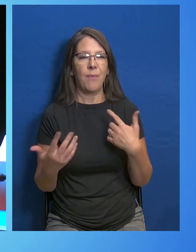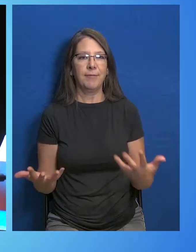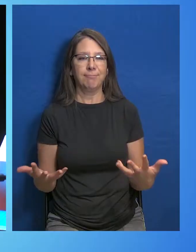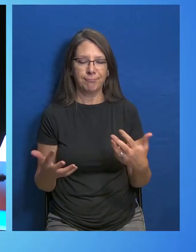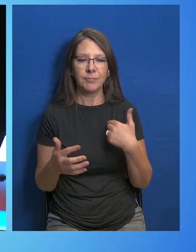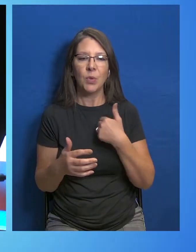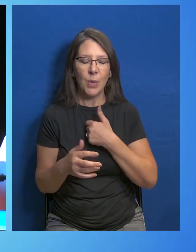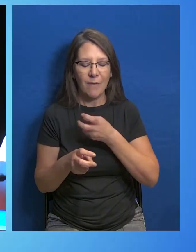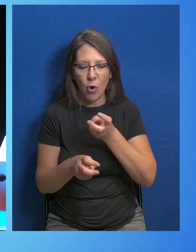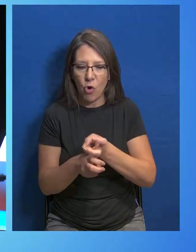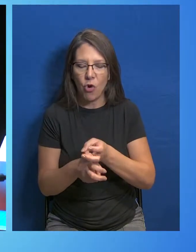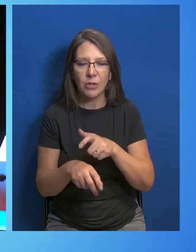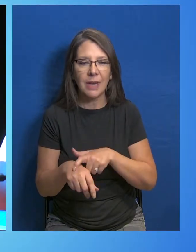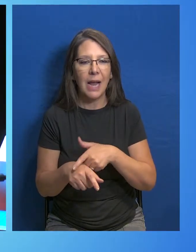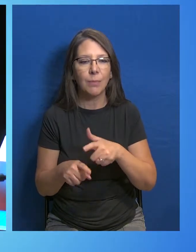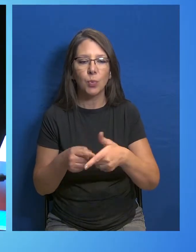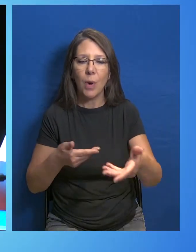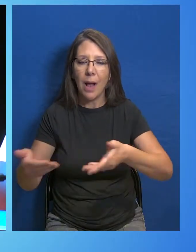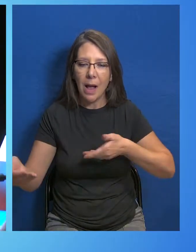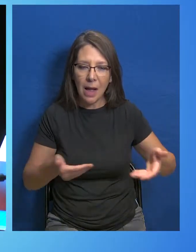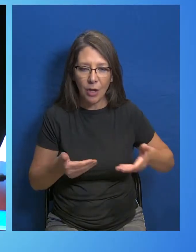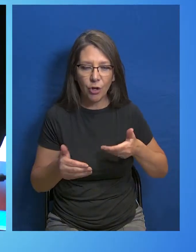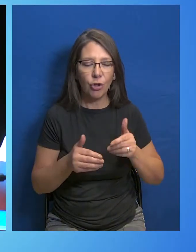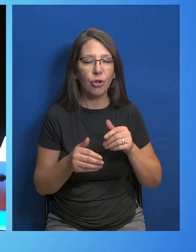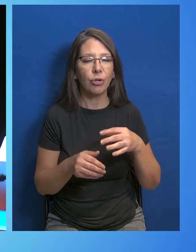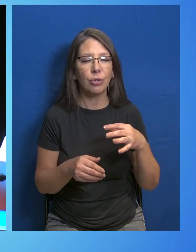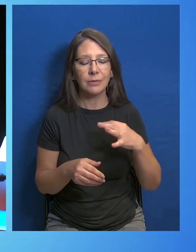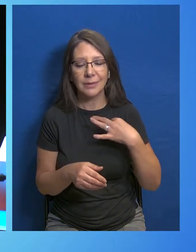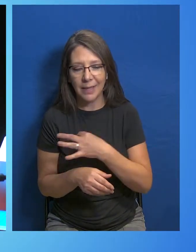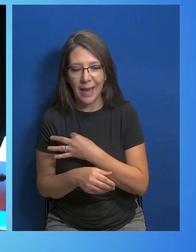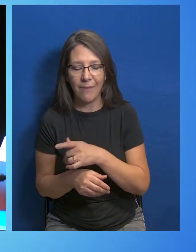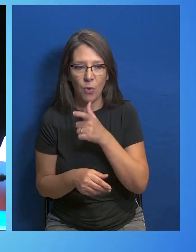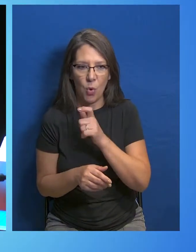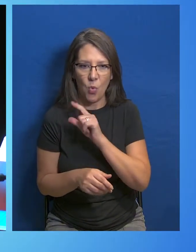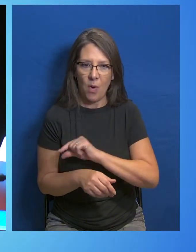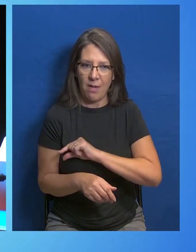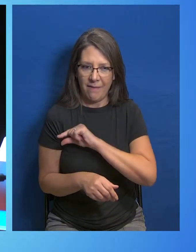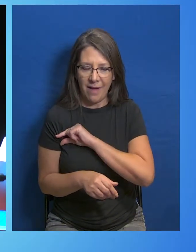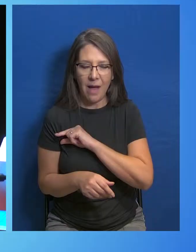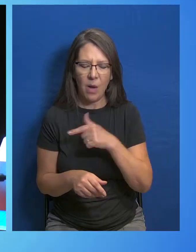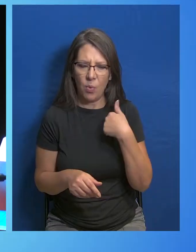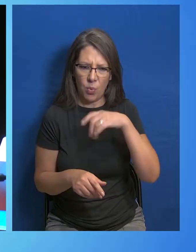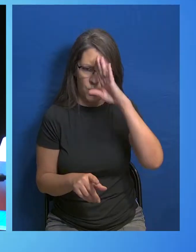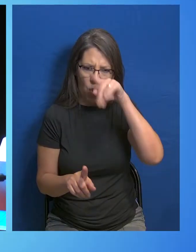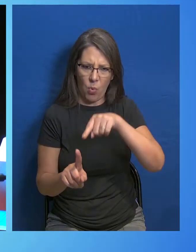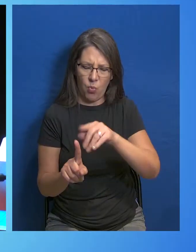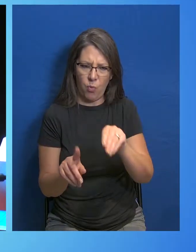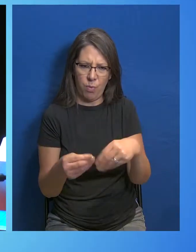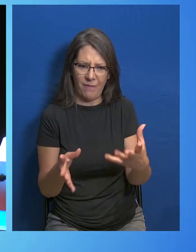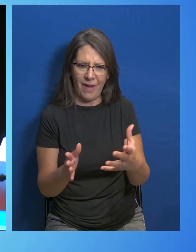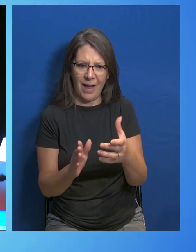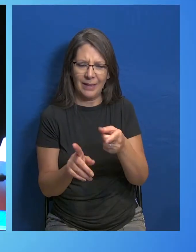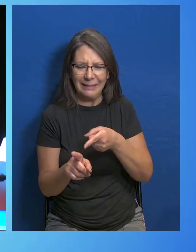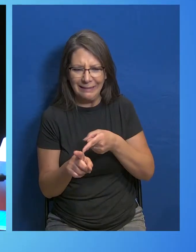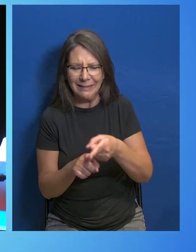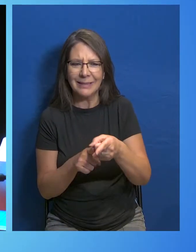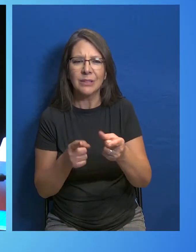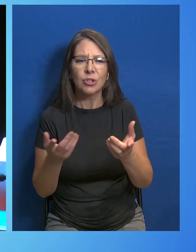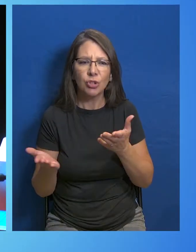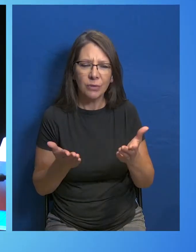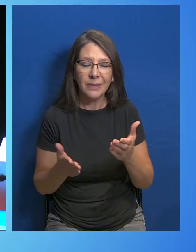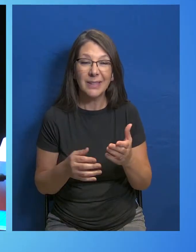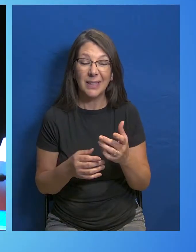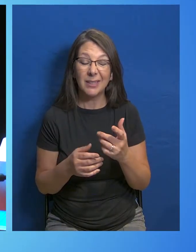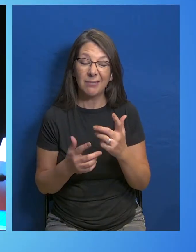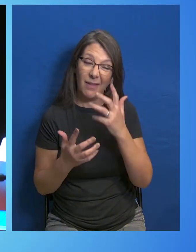hard time filling positions with qualified staff that we know provide special educational services. And